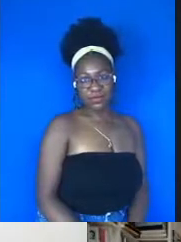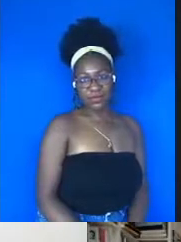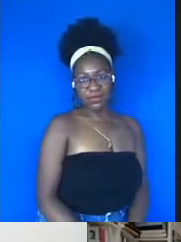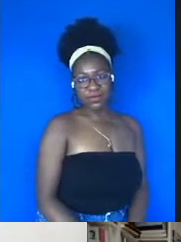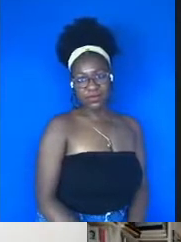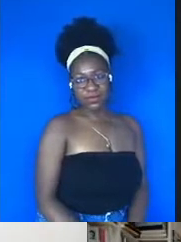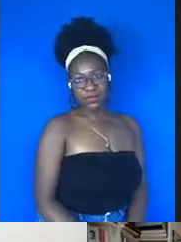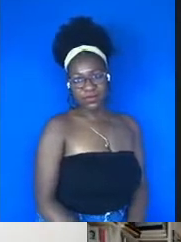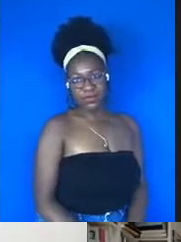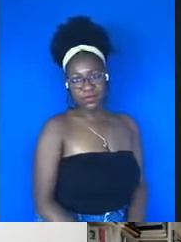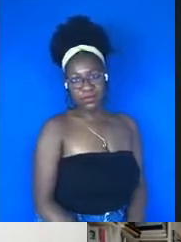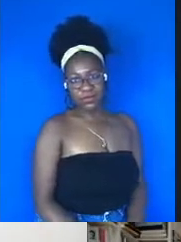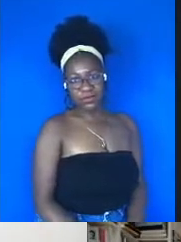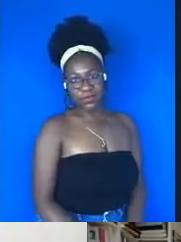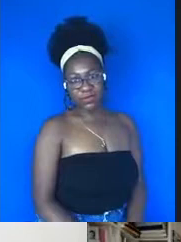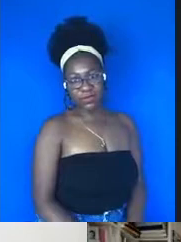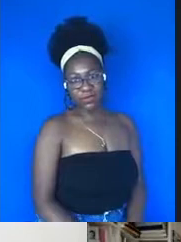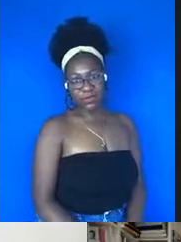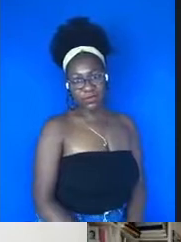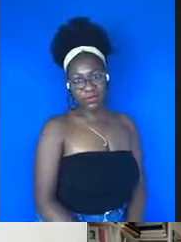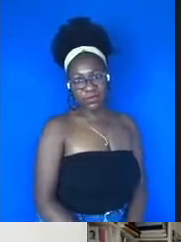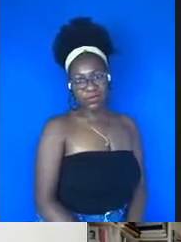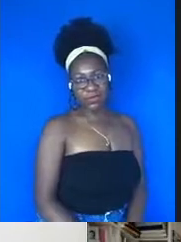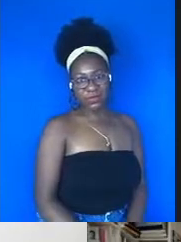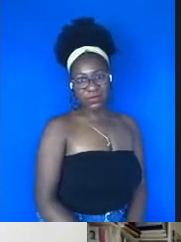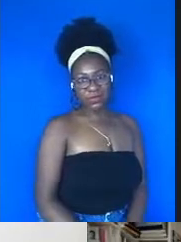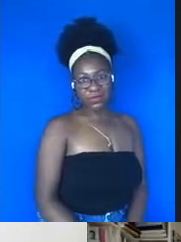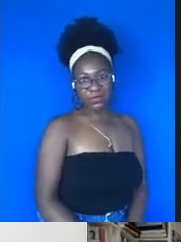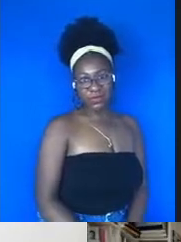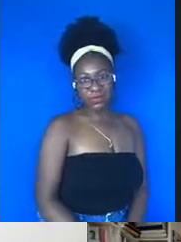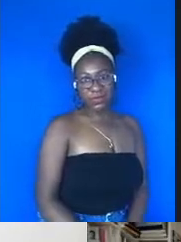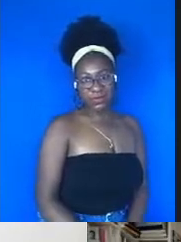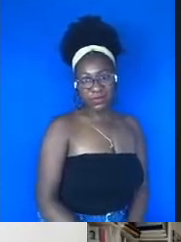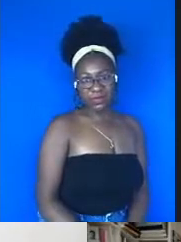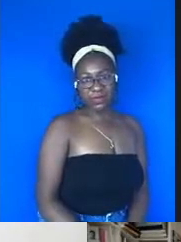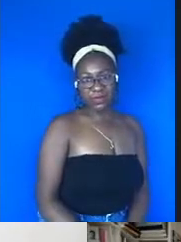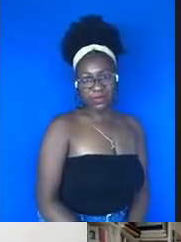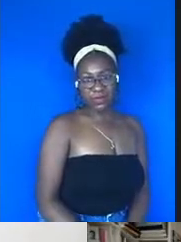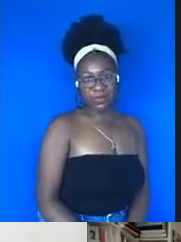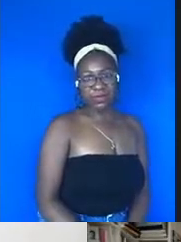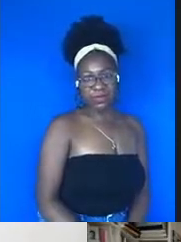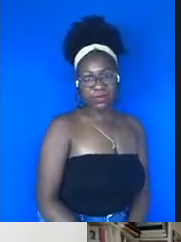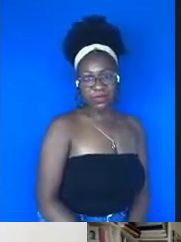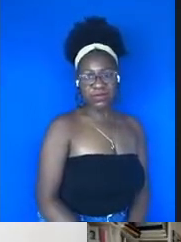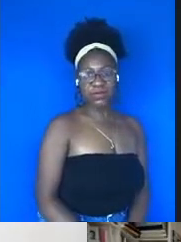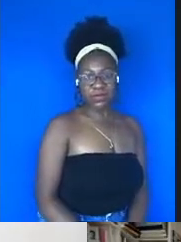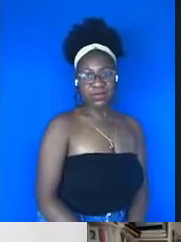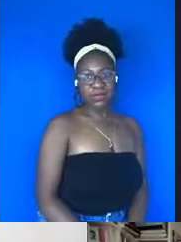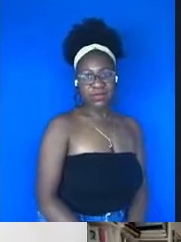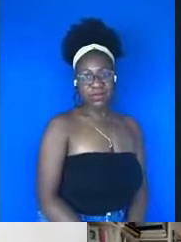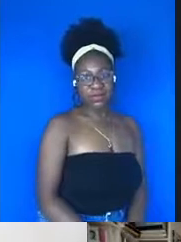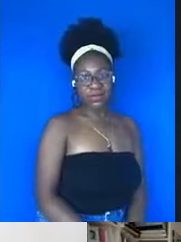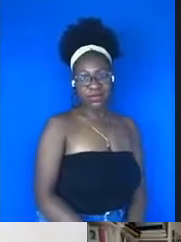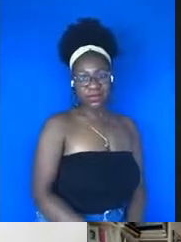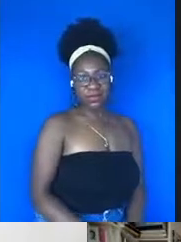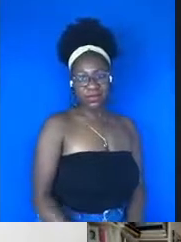entice. By our very beings, we're just always trying to lead you down a path of destruction. So there's no